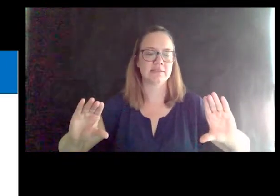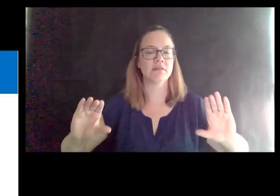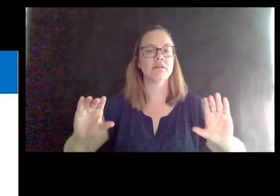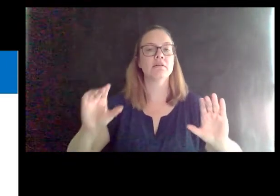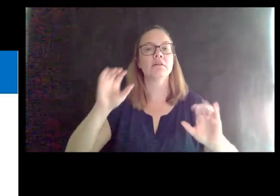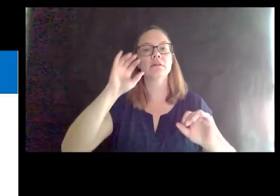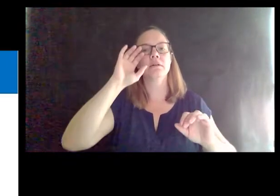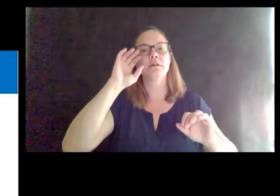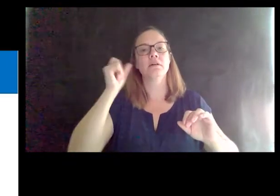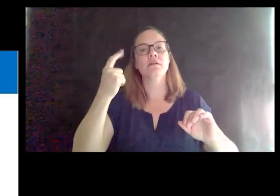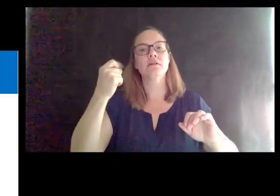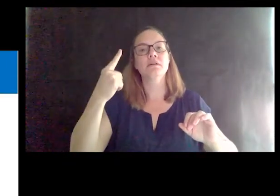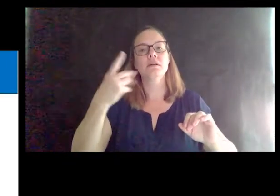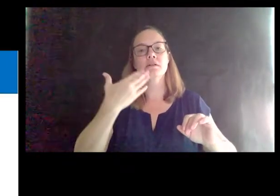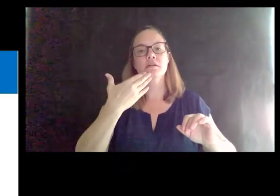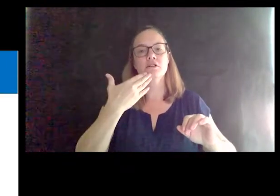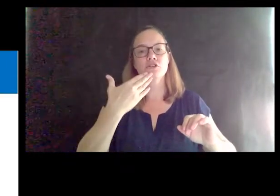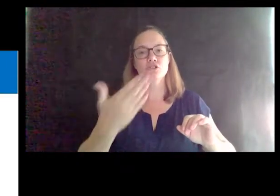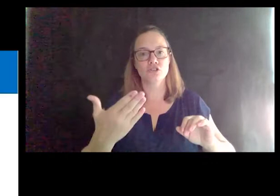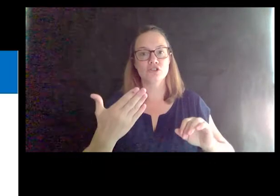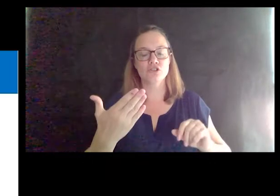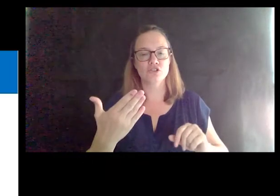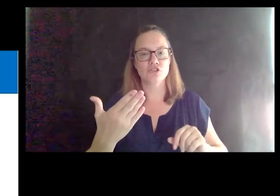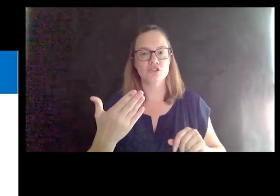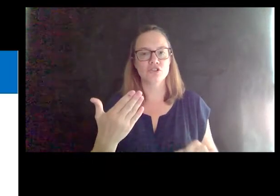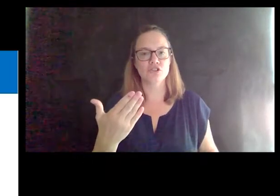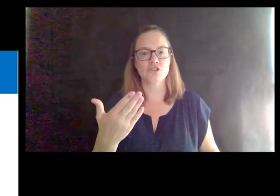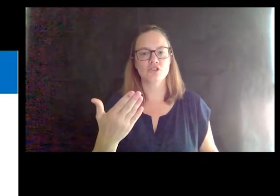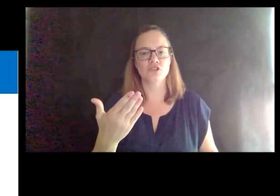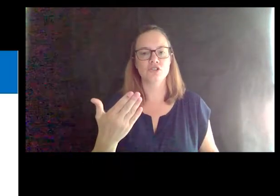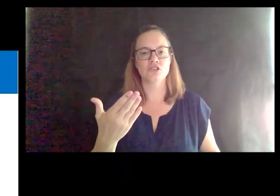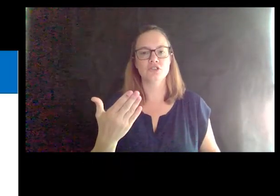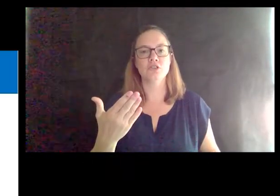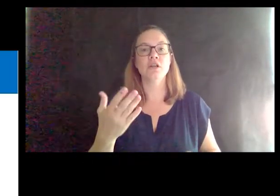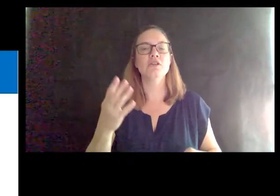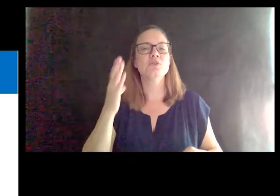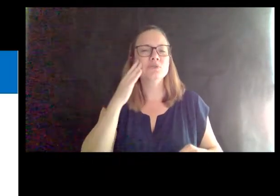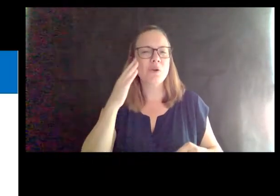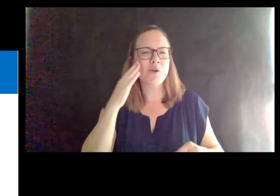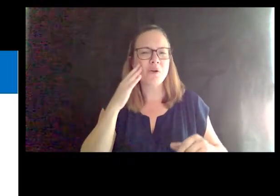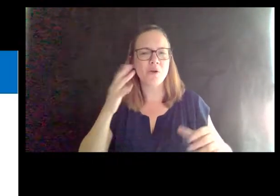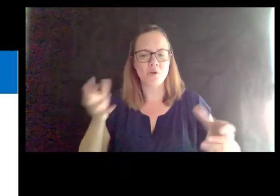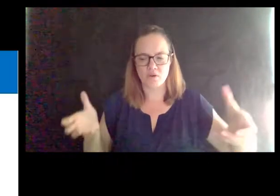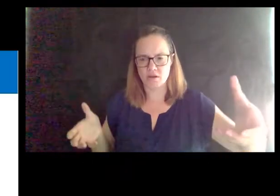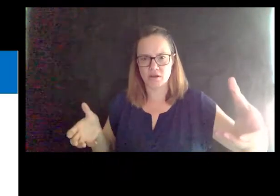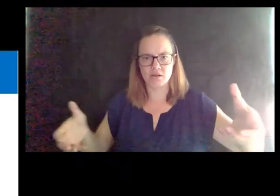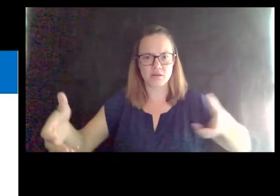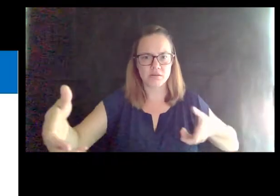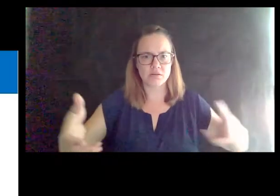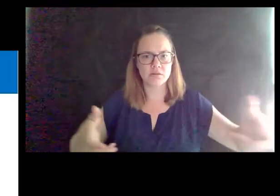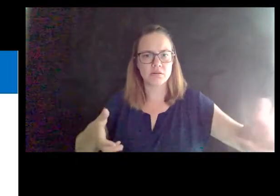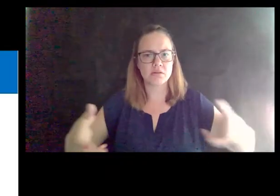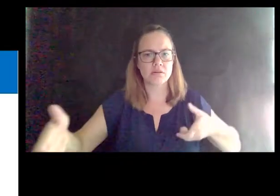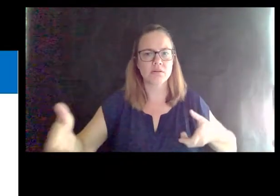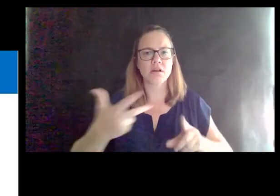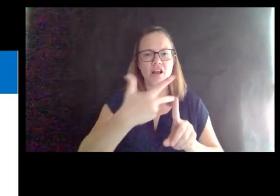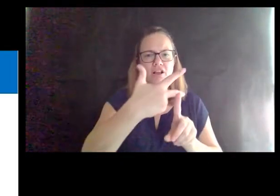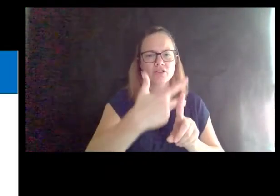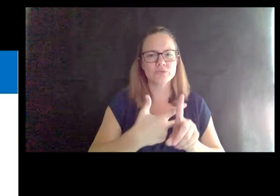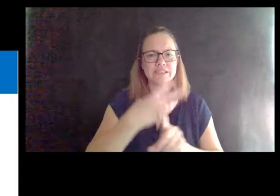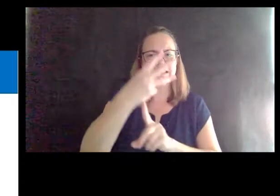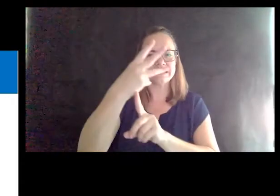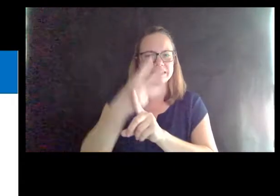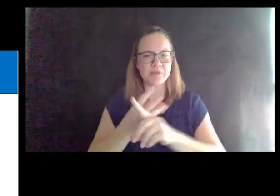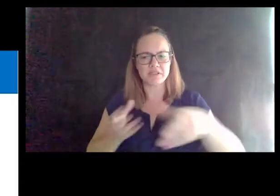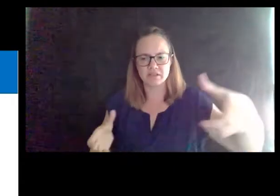It's good to maybe change, rotate your mattress, or flip your mattress every three to